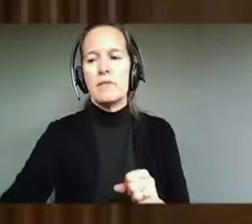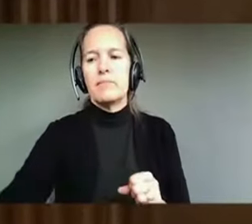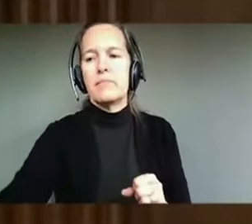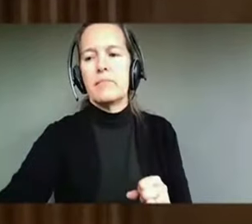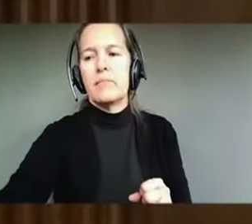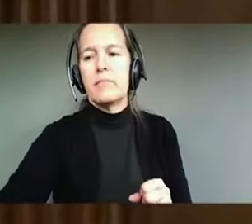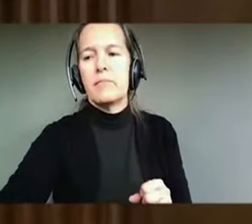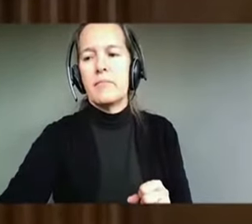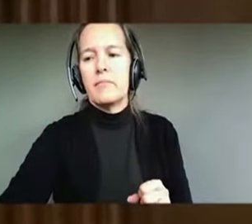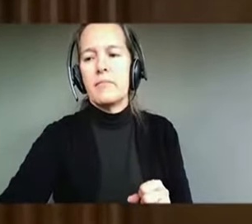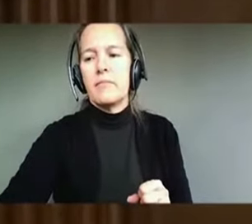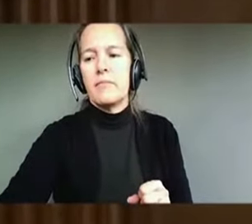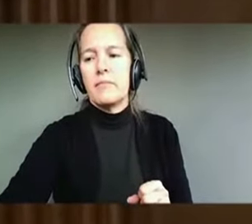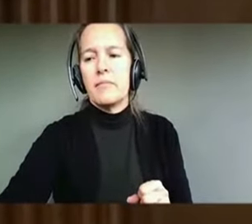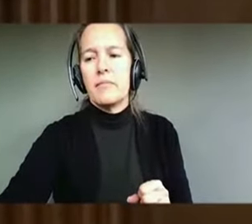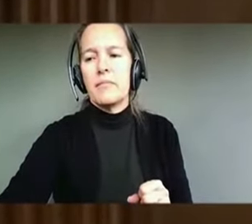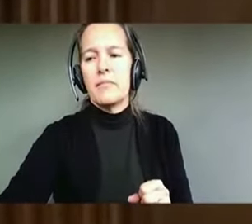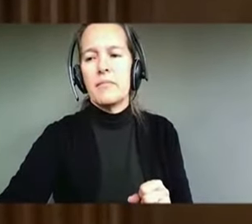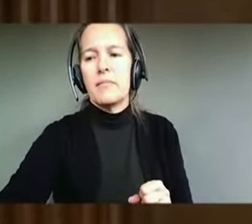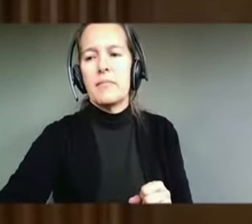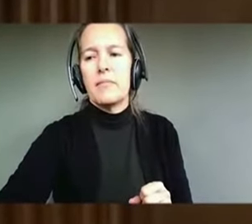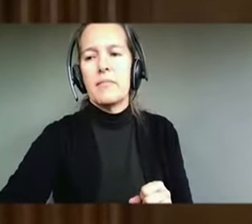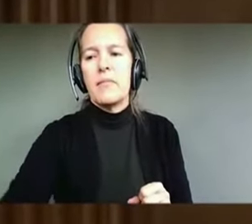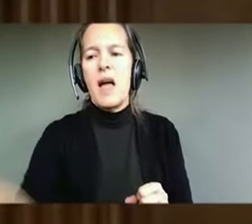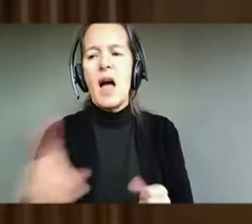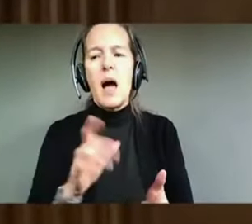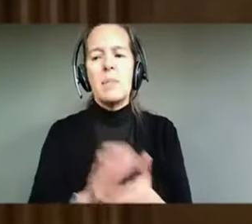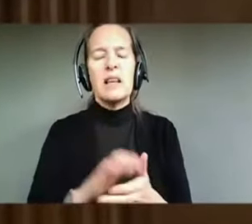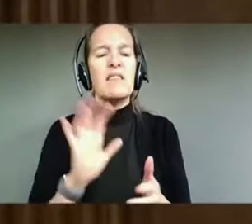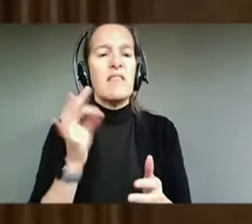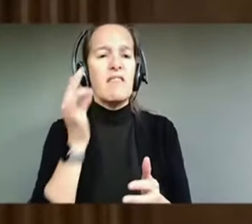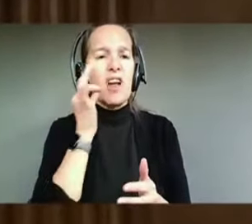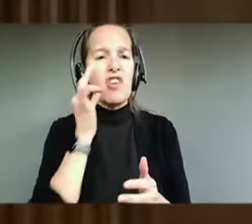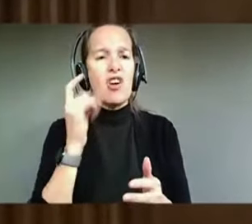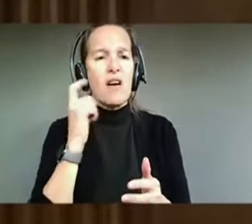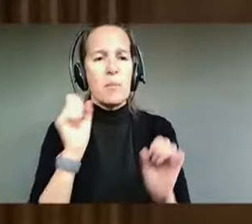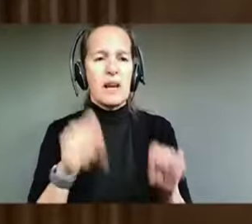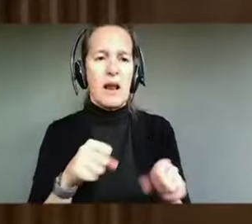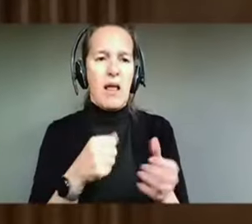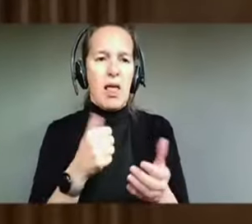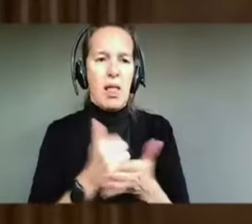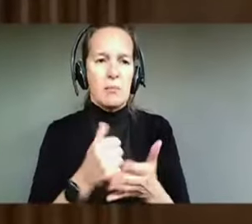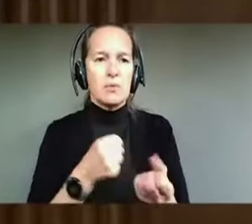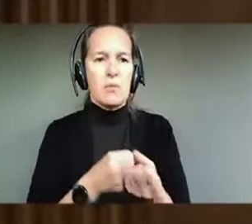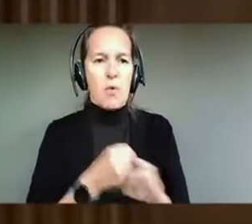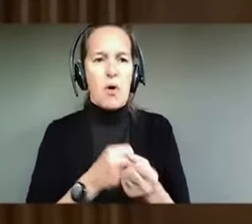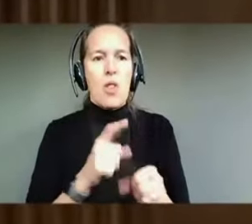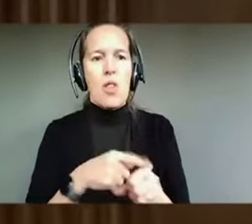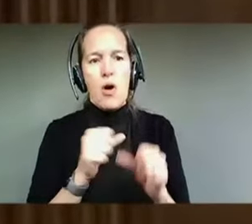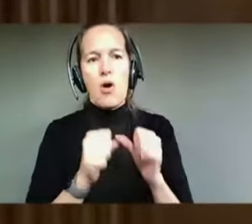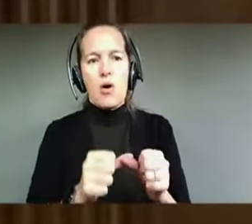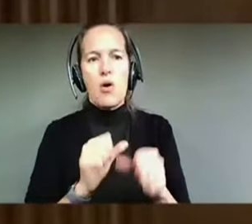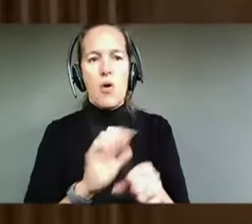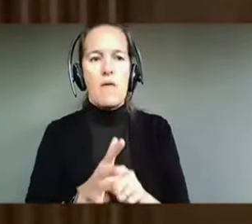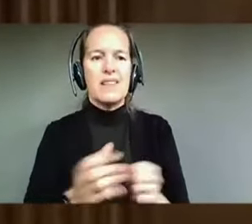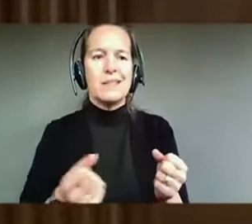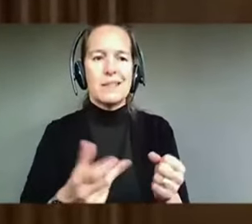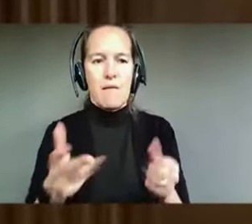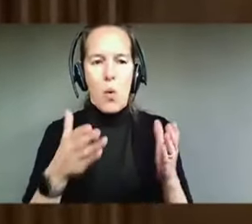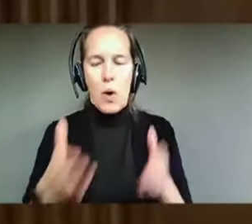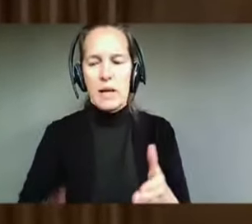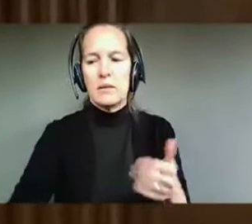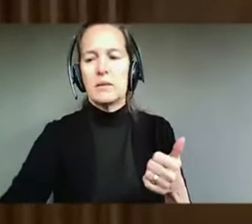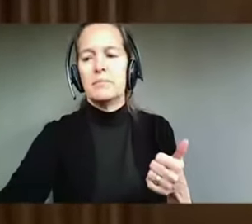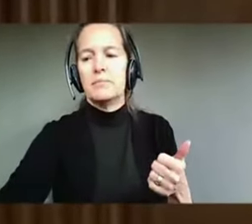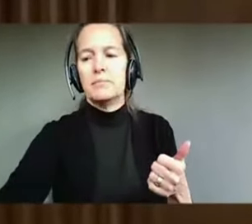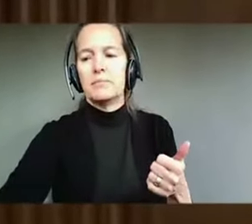and this committee in particular can help support patients with long COVID in several ways. Number one, need for continued investment and ongoing research.